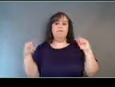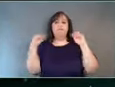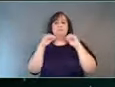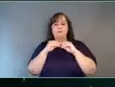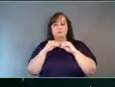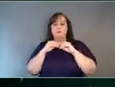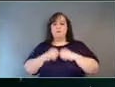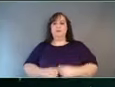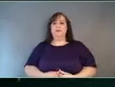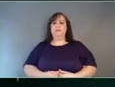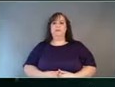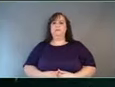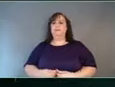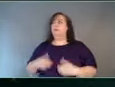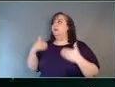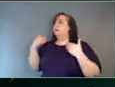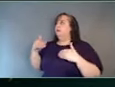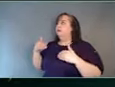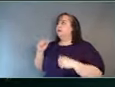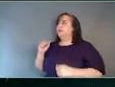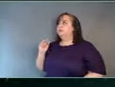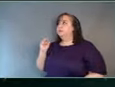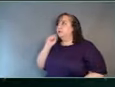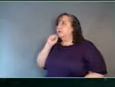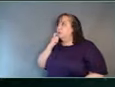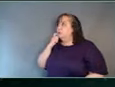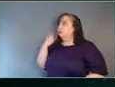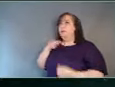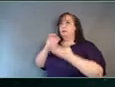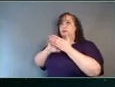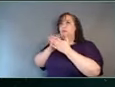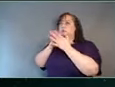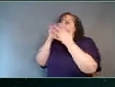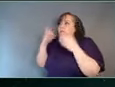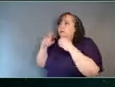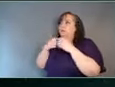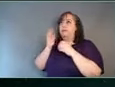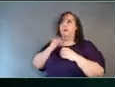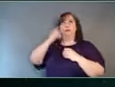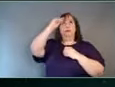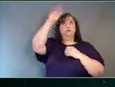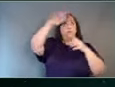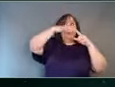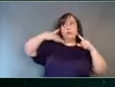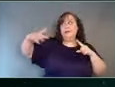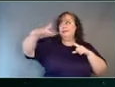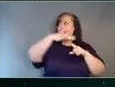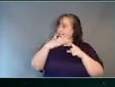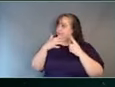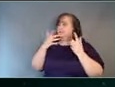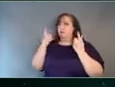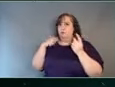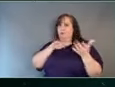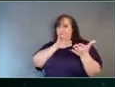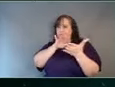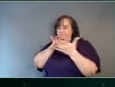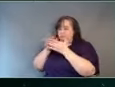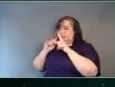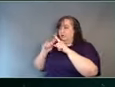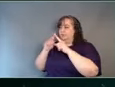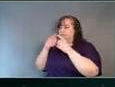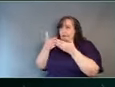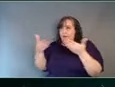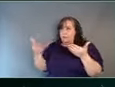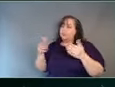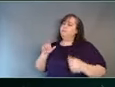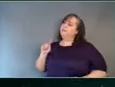Oh my gosh, it is so cool that we can learn so much about our solar system by studying these objects. Tarek, in order to study